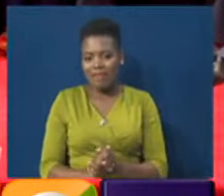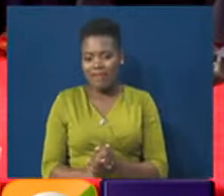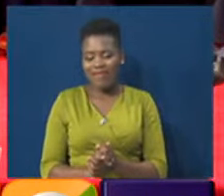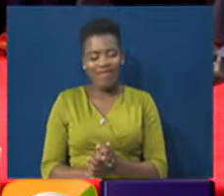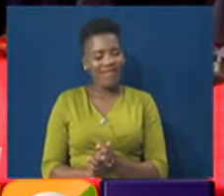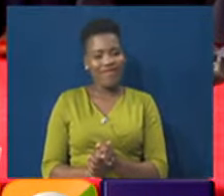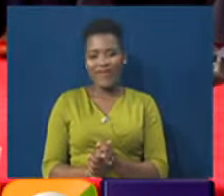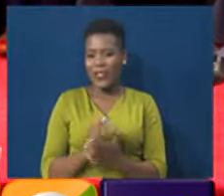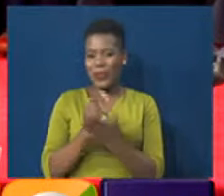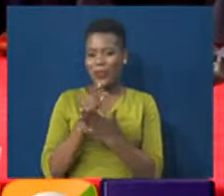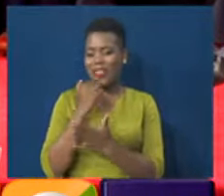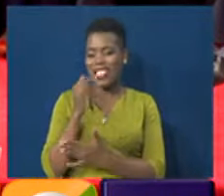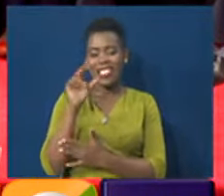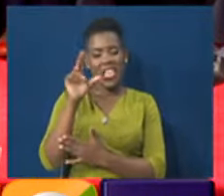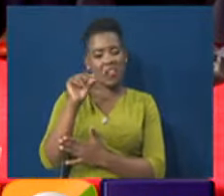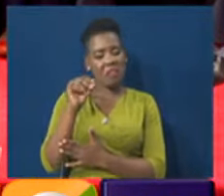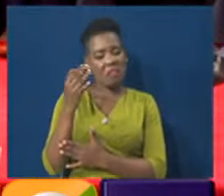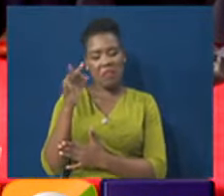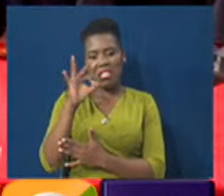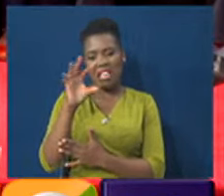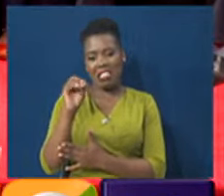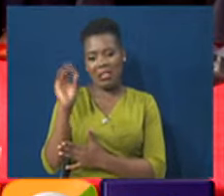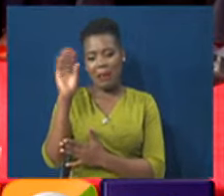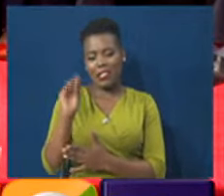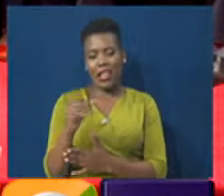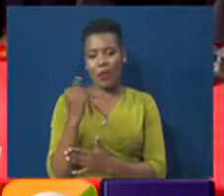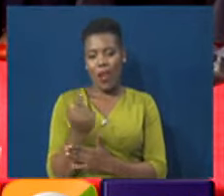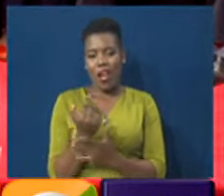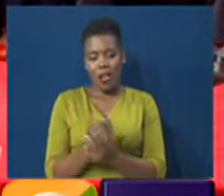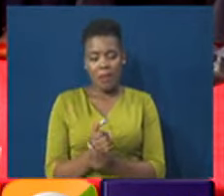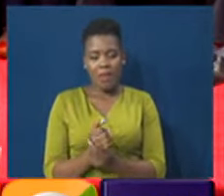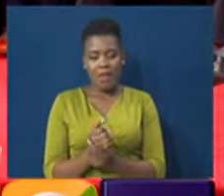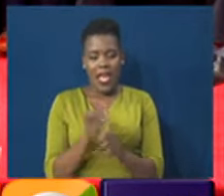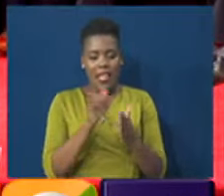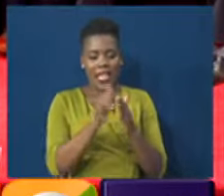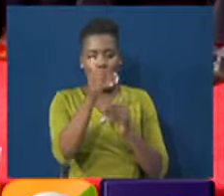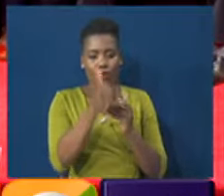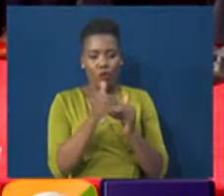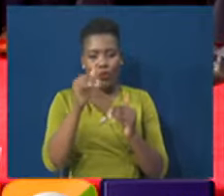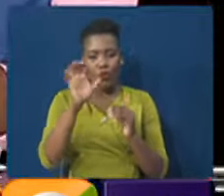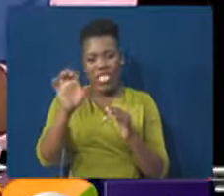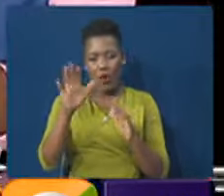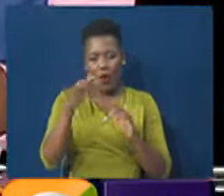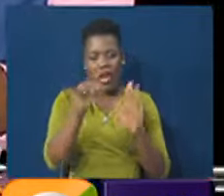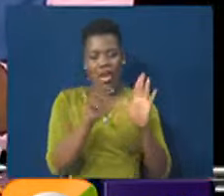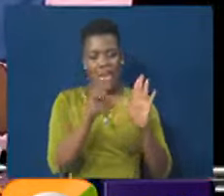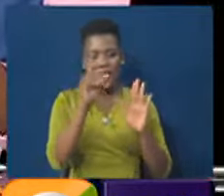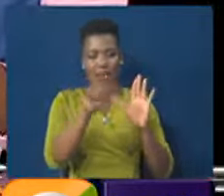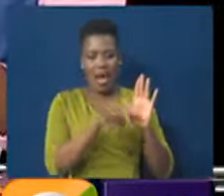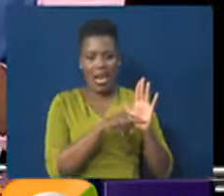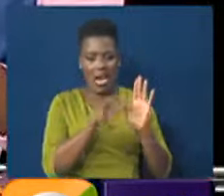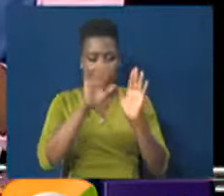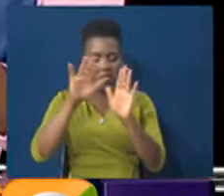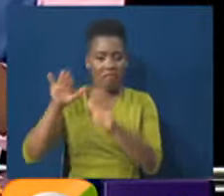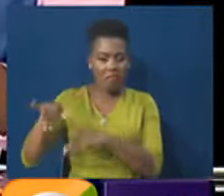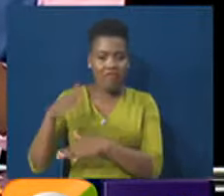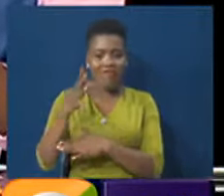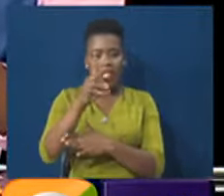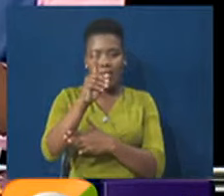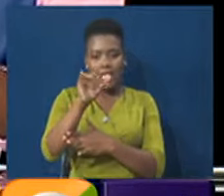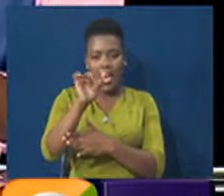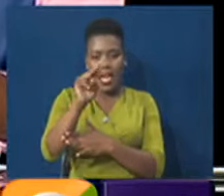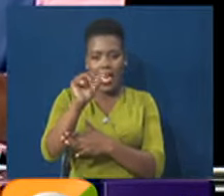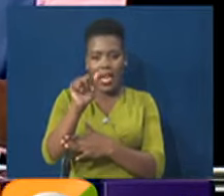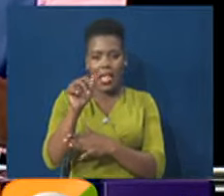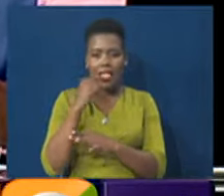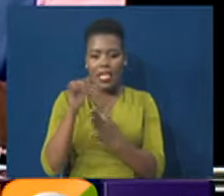Unfortunately, I'd rate 30%. So 30%, that's close to an E, also D minus. Let me bring in Diana Gachengo really fast there. And Diana,